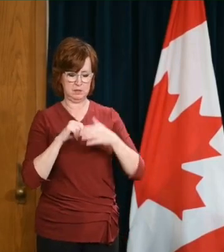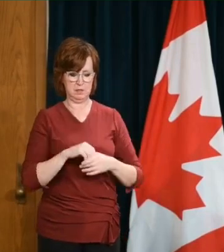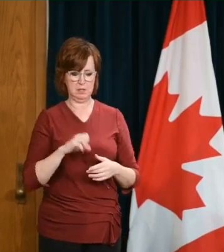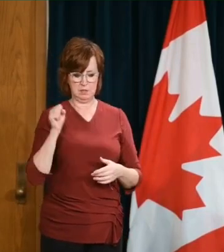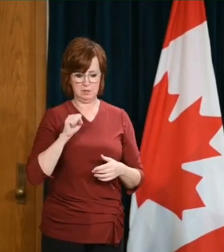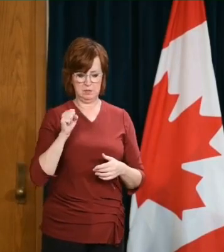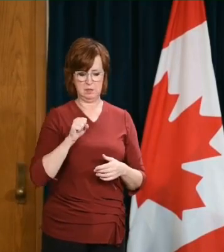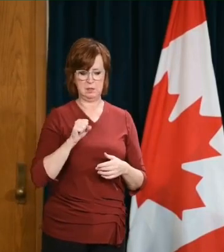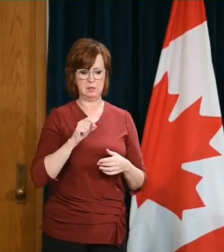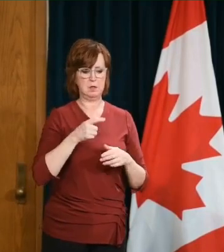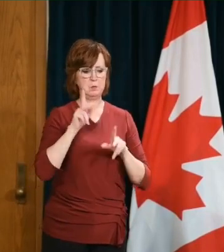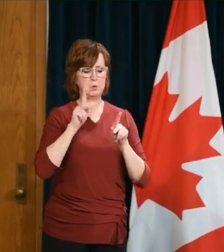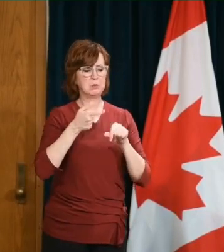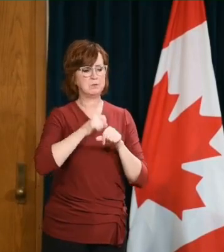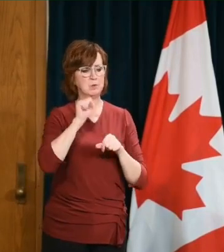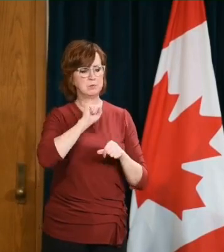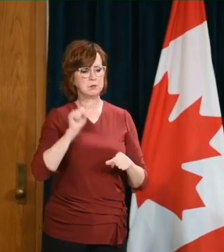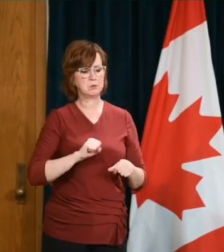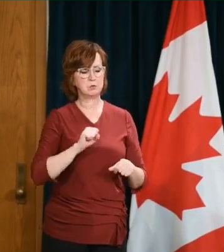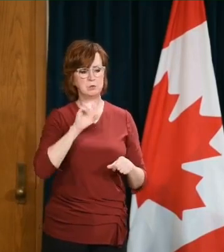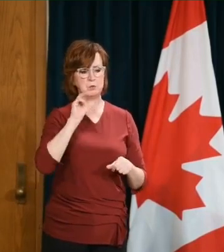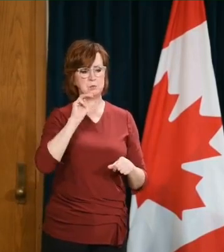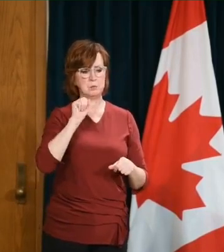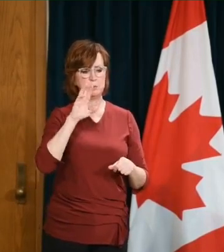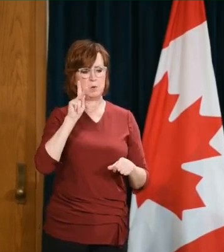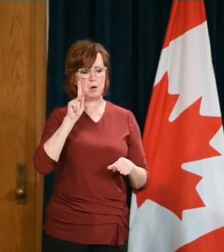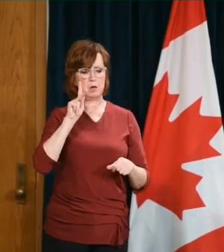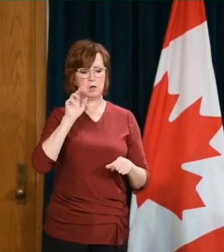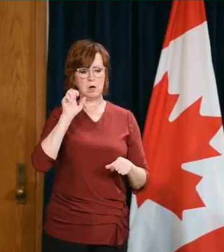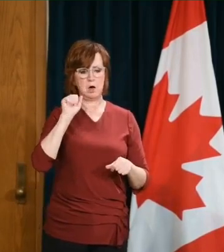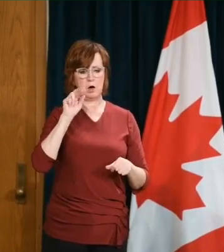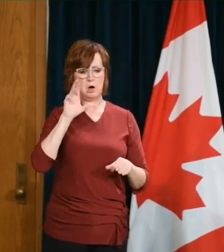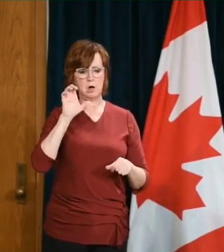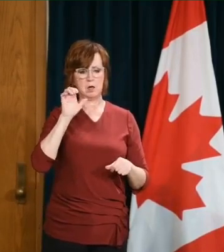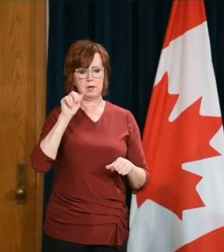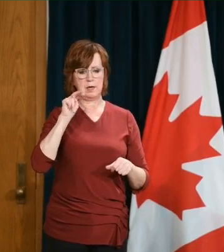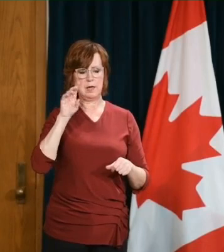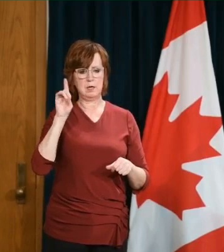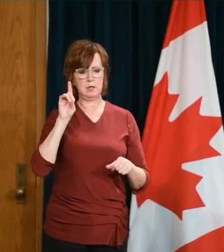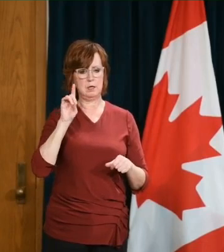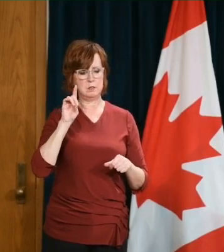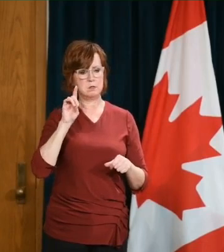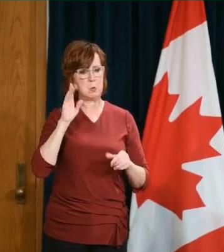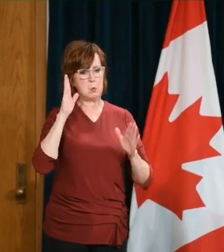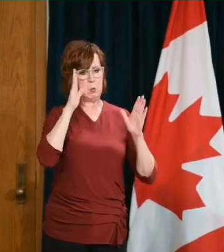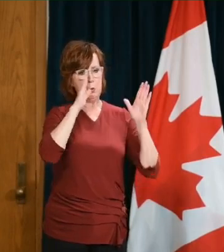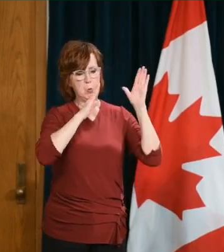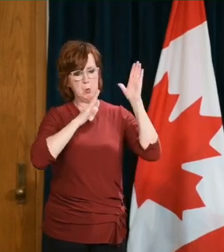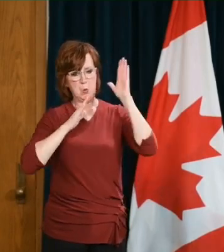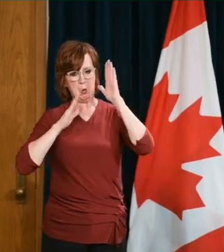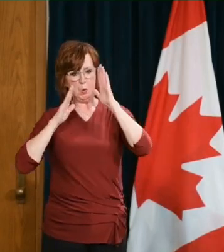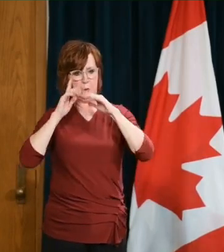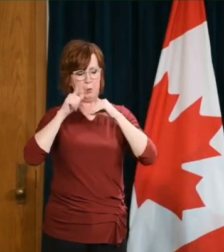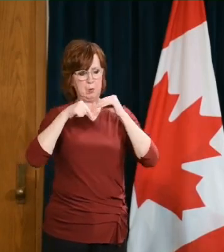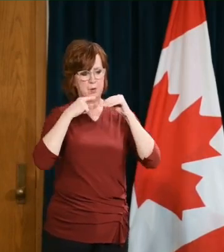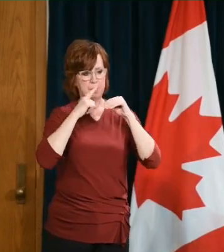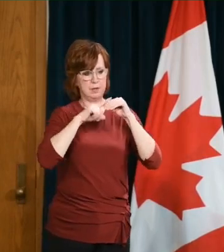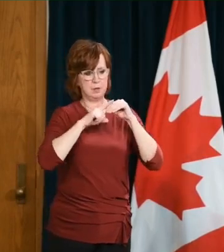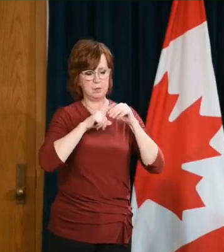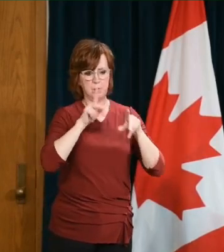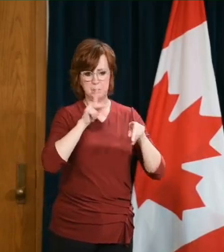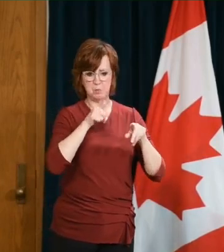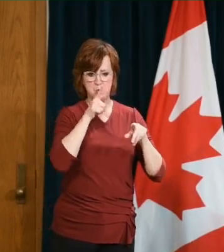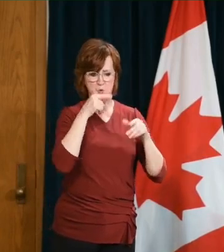Chief Mark Arcan expressed concern over enforcement of COVID-19 restrictions on vulnerable and